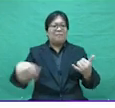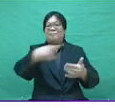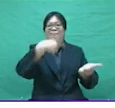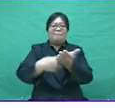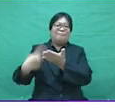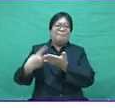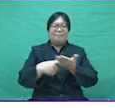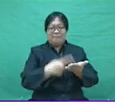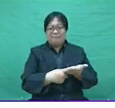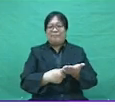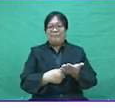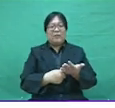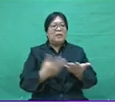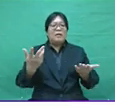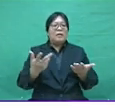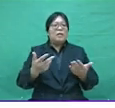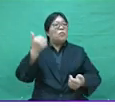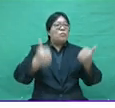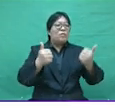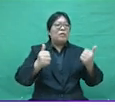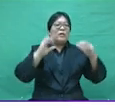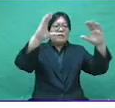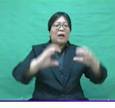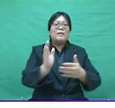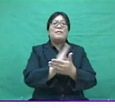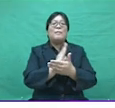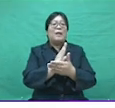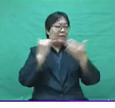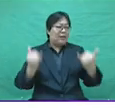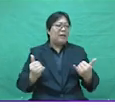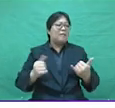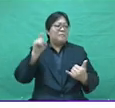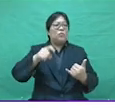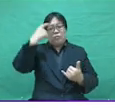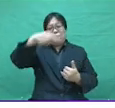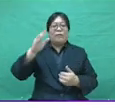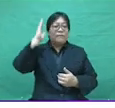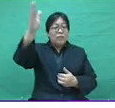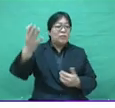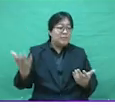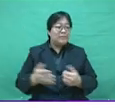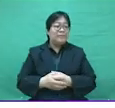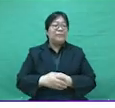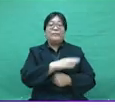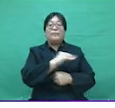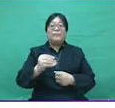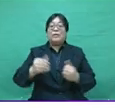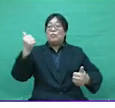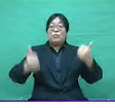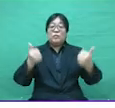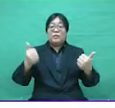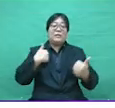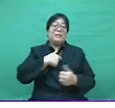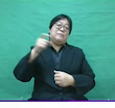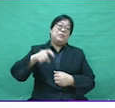the discussions, which kind of temporary measures are necessary for the future and